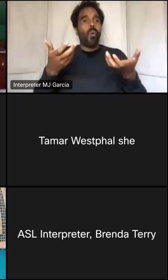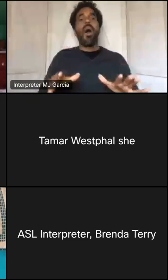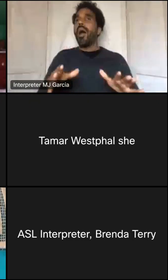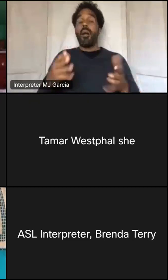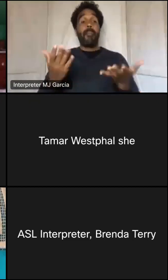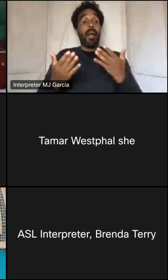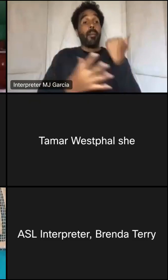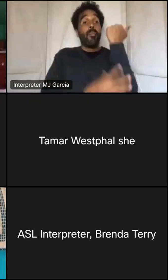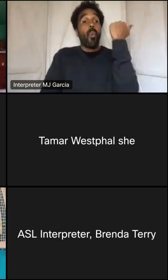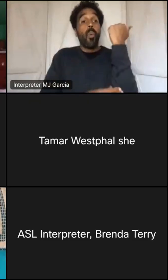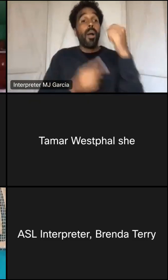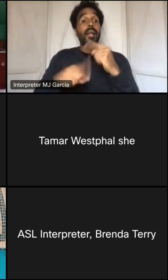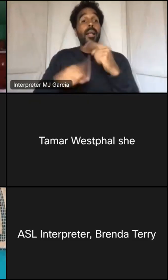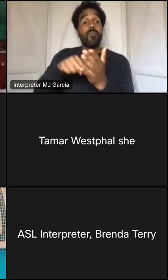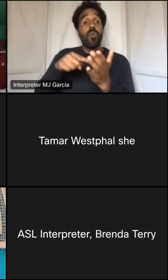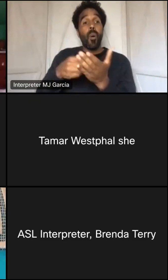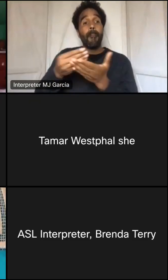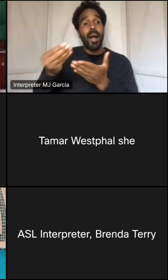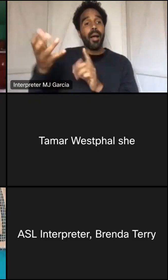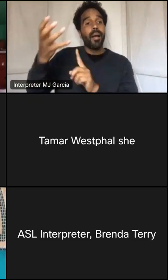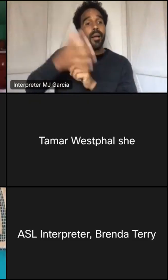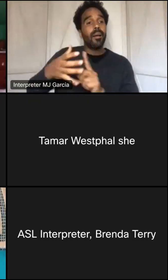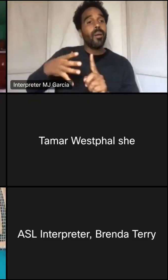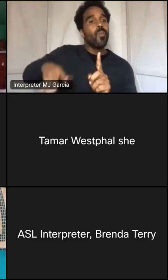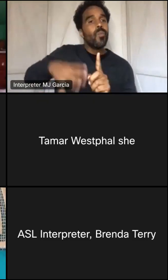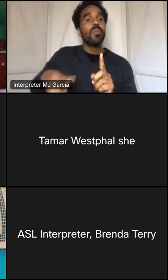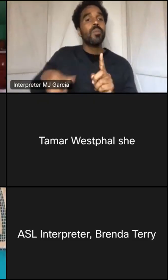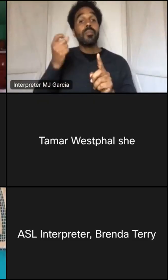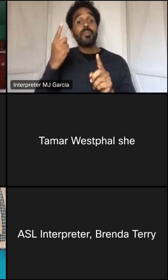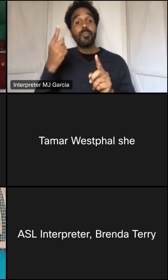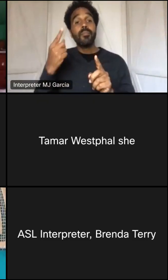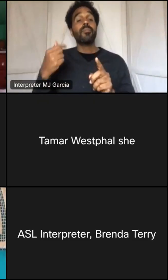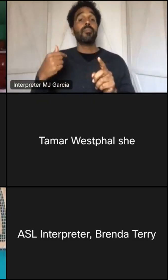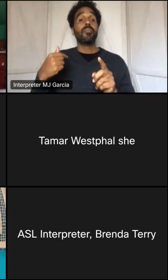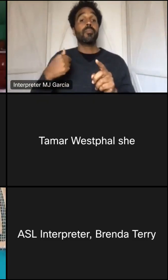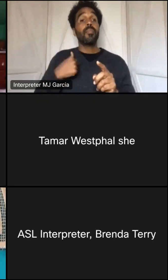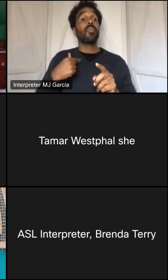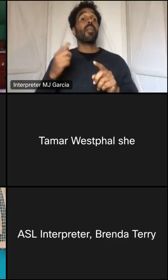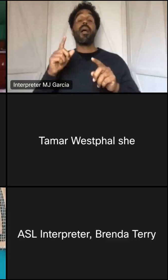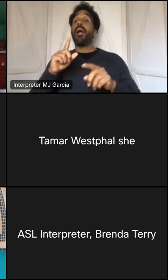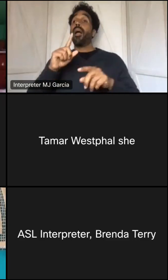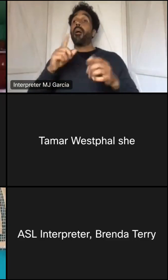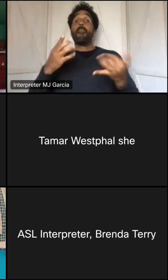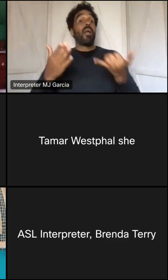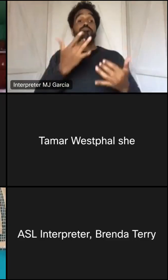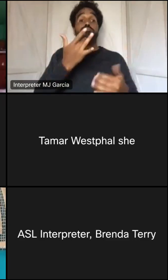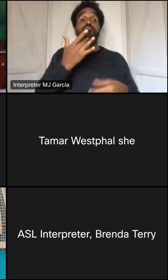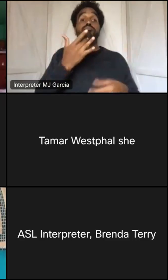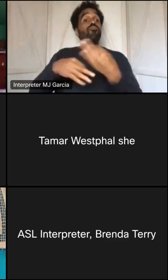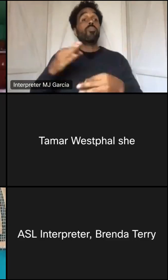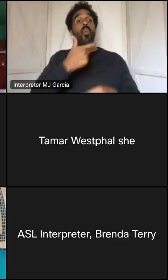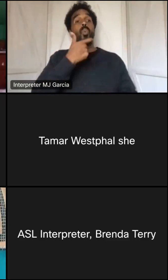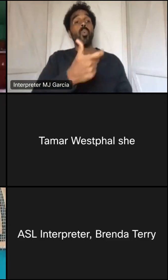they're not creative to create one or have resources. So being able to actually listen to young